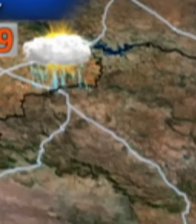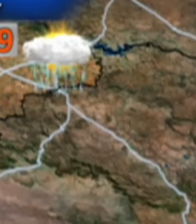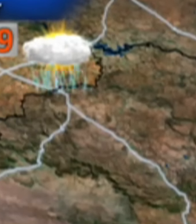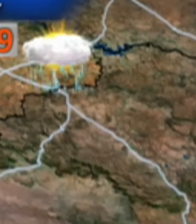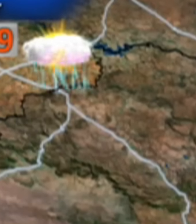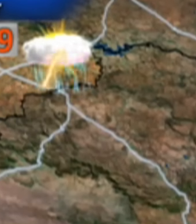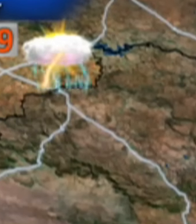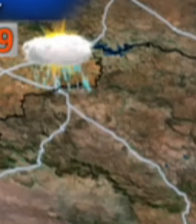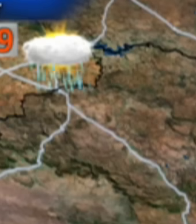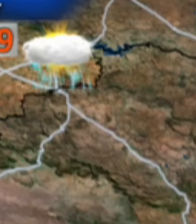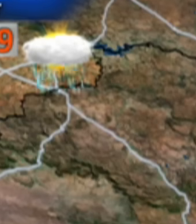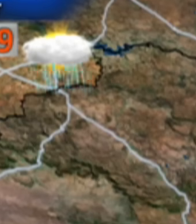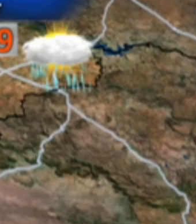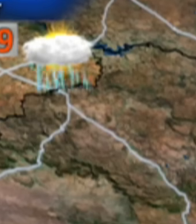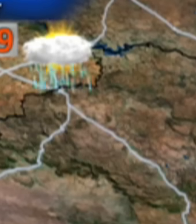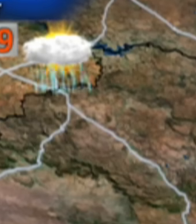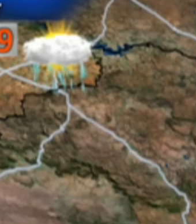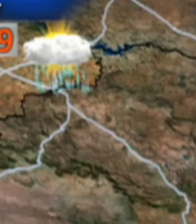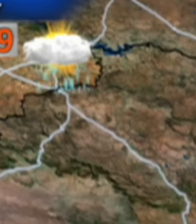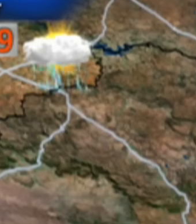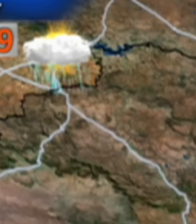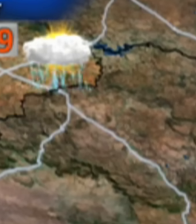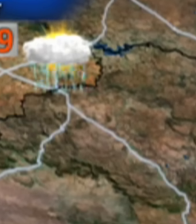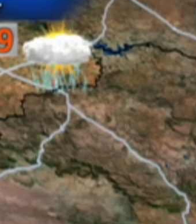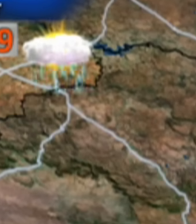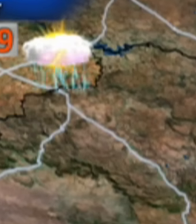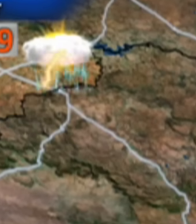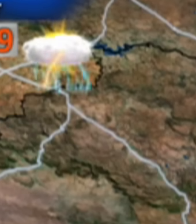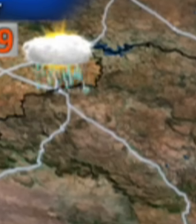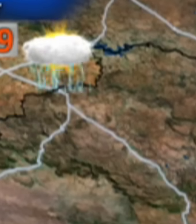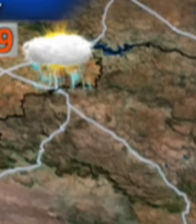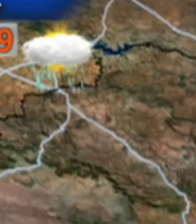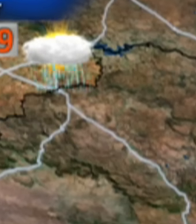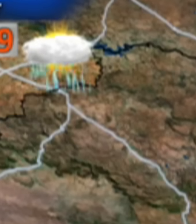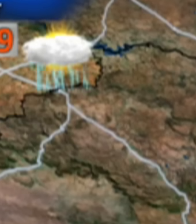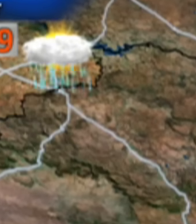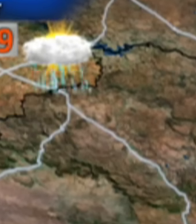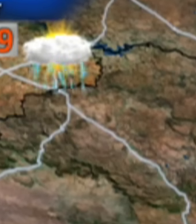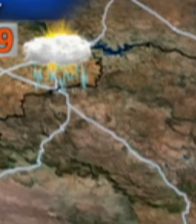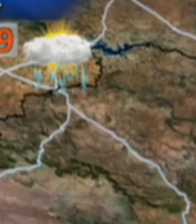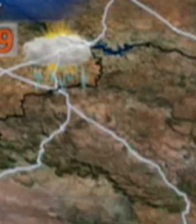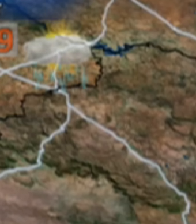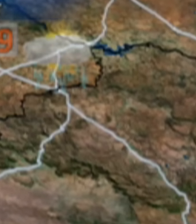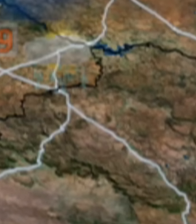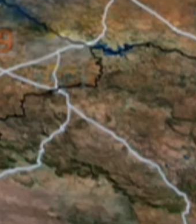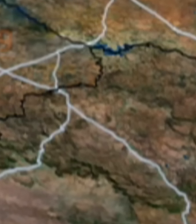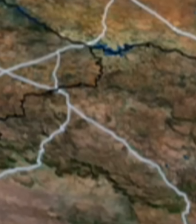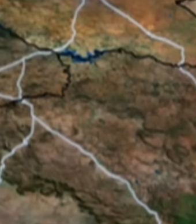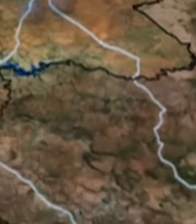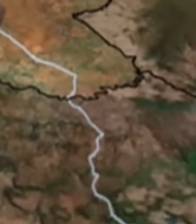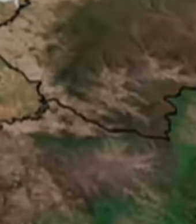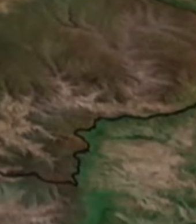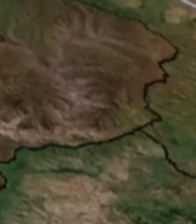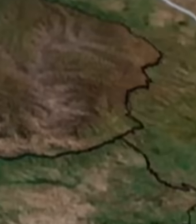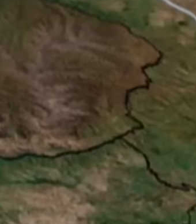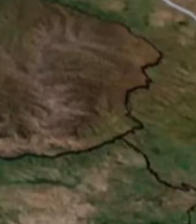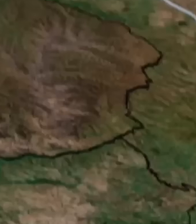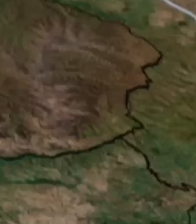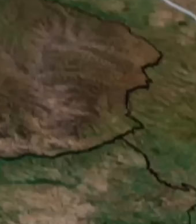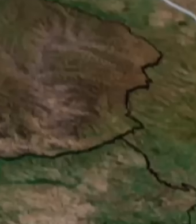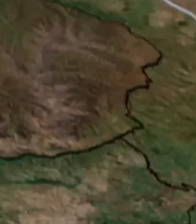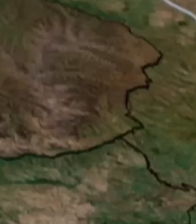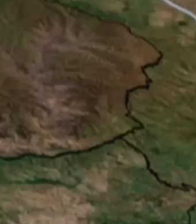Kurumane le teng ka mafatsane fela a ijeding a daduma o tla hlopho di re grate di rita fela ho mashome a mabedi empa re shebile ka Sutherland e tla qale ho ngwe Simba